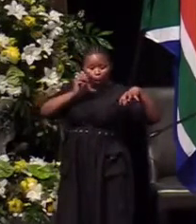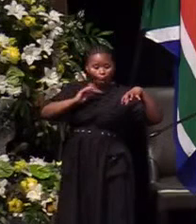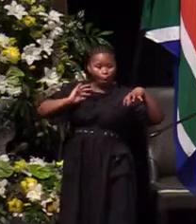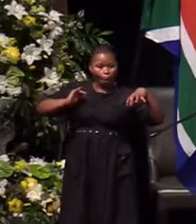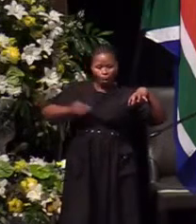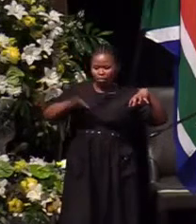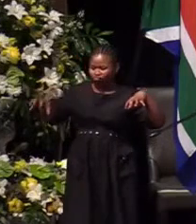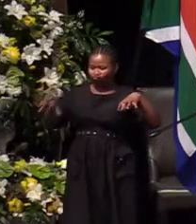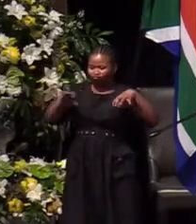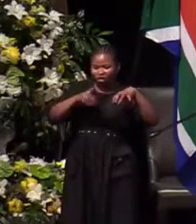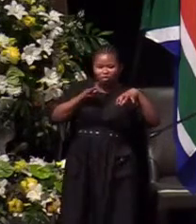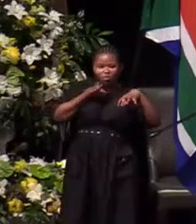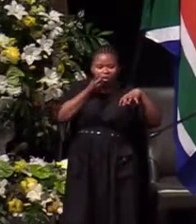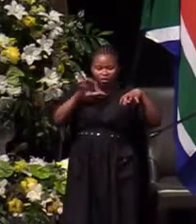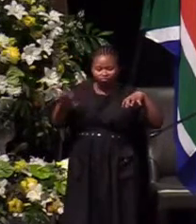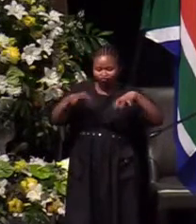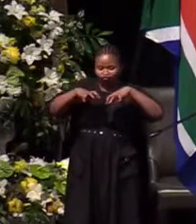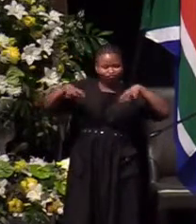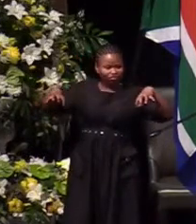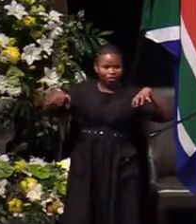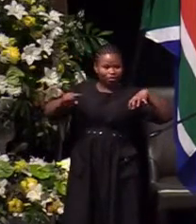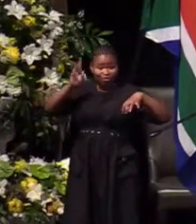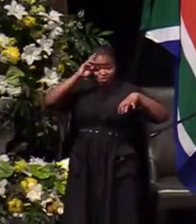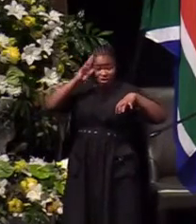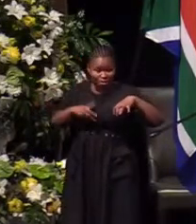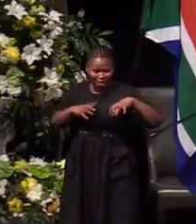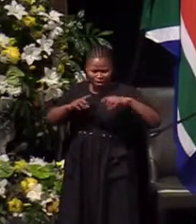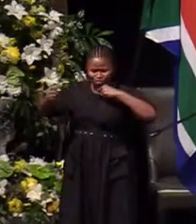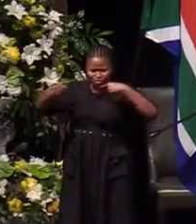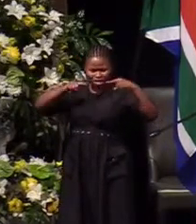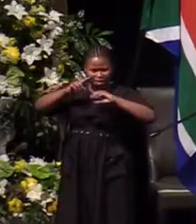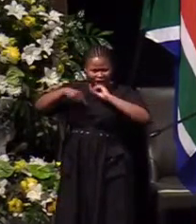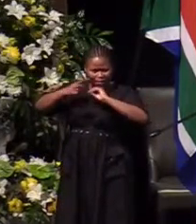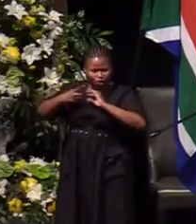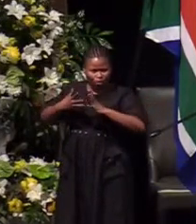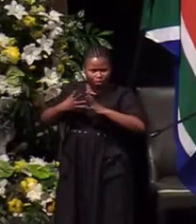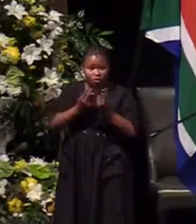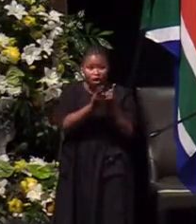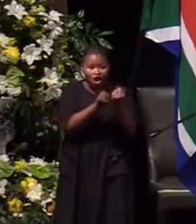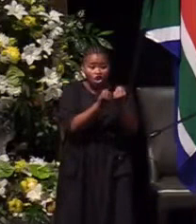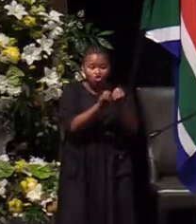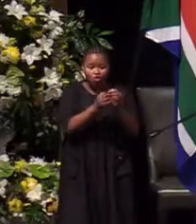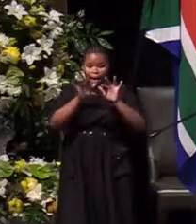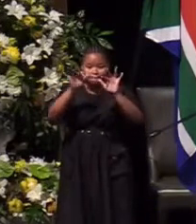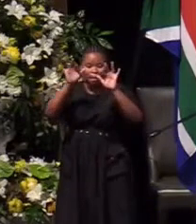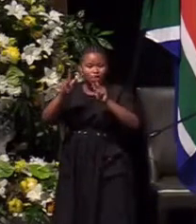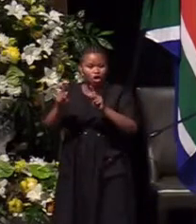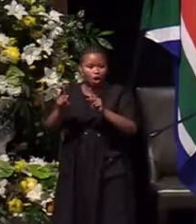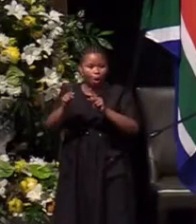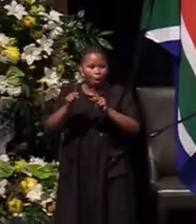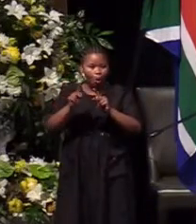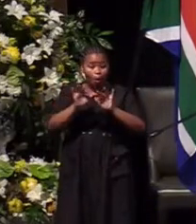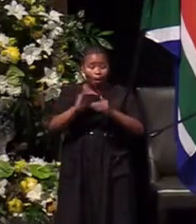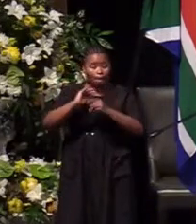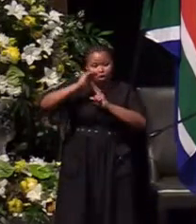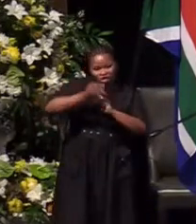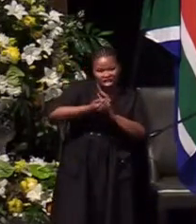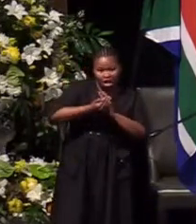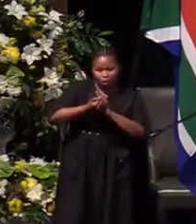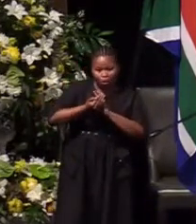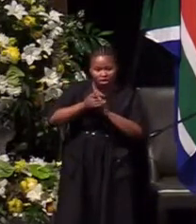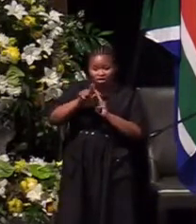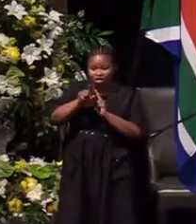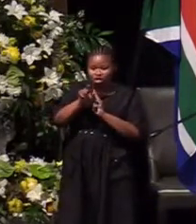with a man you remember the debate about when there was supposed to be a new public protector when truly